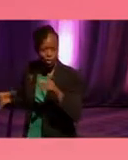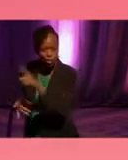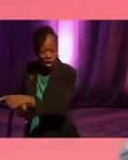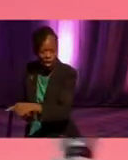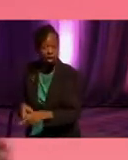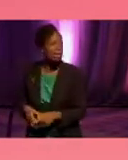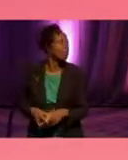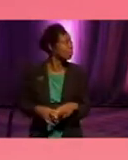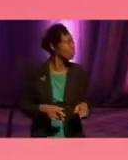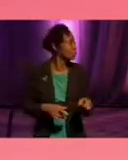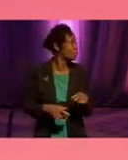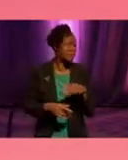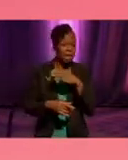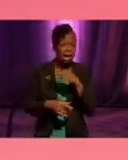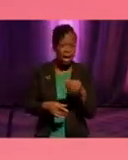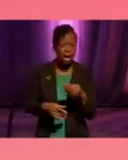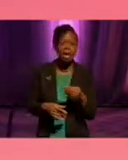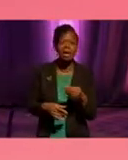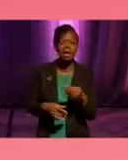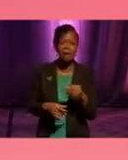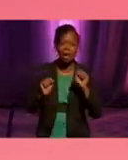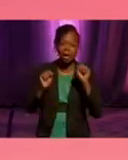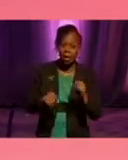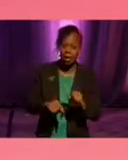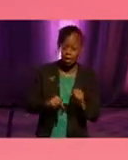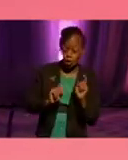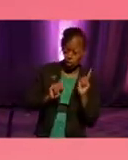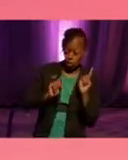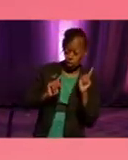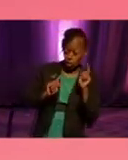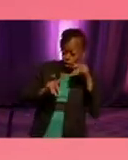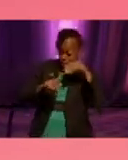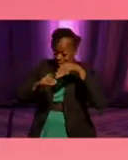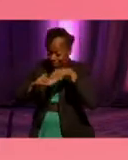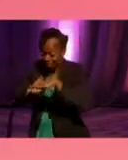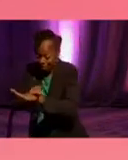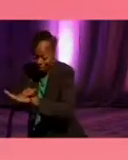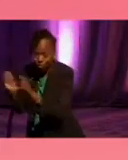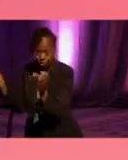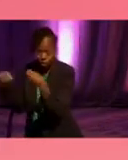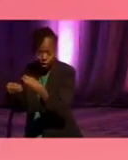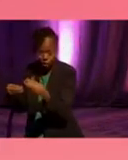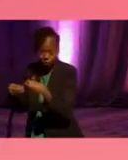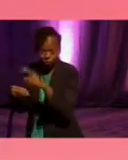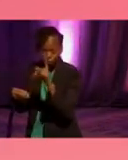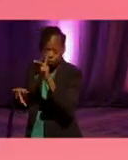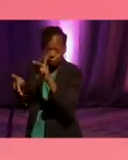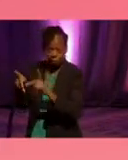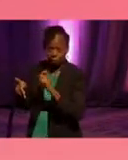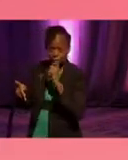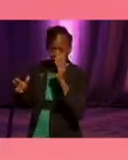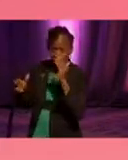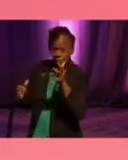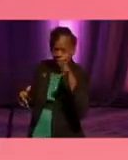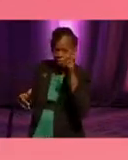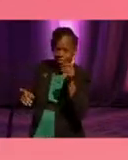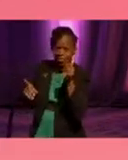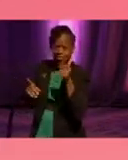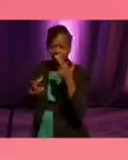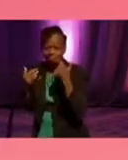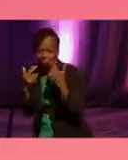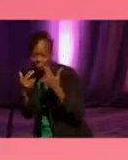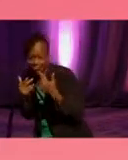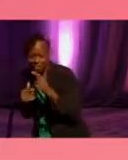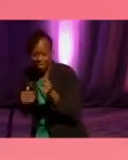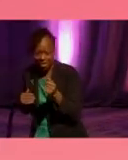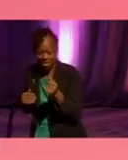thank you. I can actually go into an office where people are not expecting to hear jokes, crack them up,